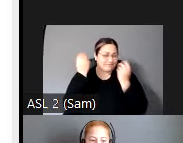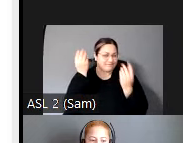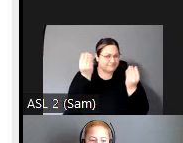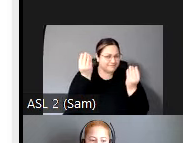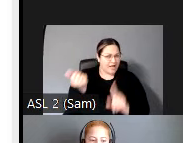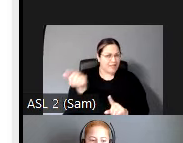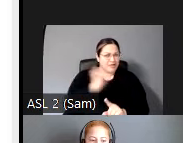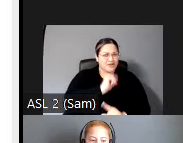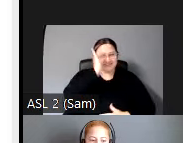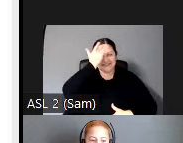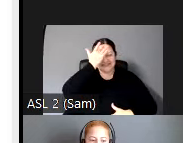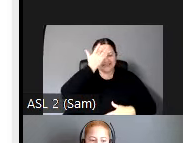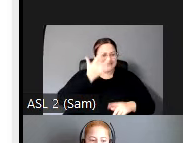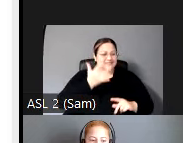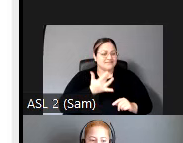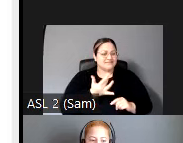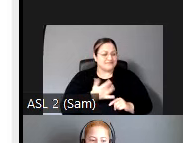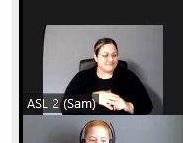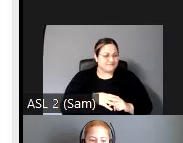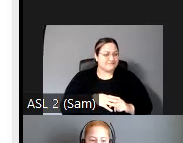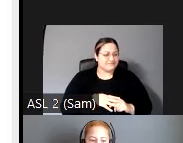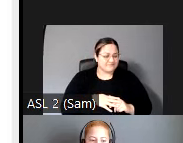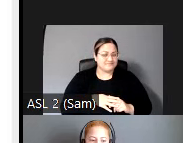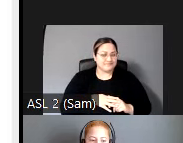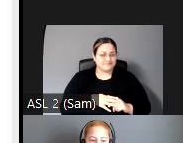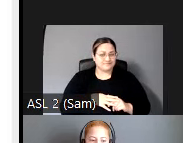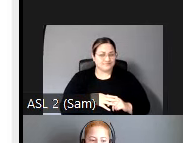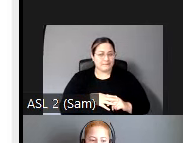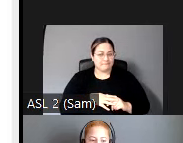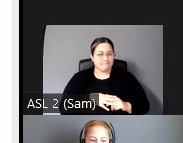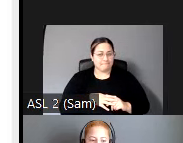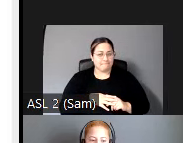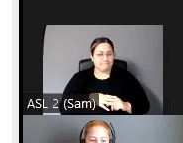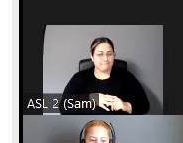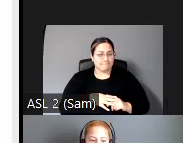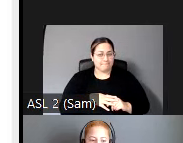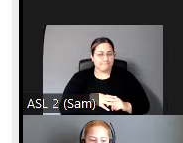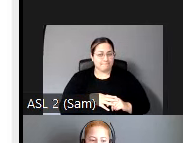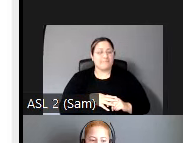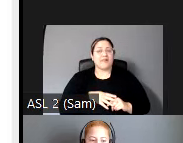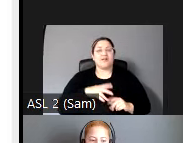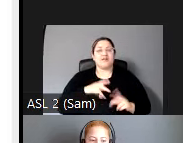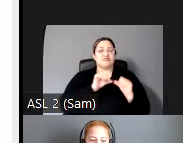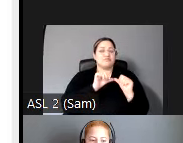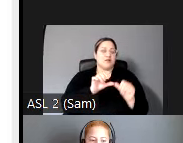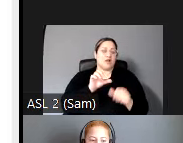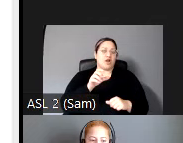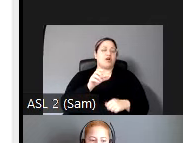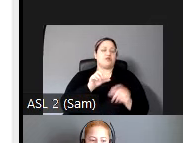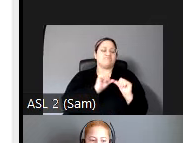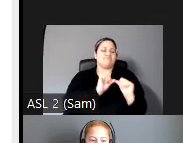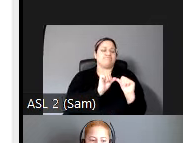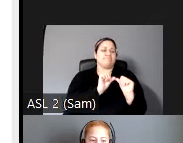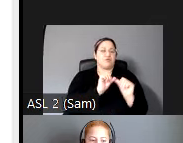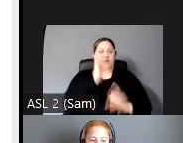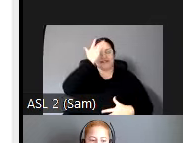give you a sense, only 15% said they didn't feel confident in diagnosing chronic diseases. That